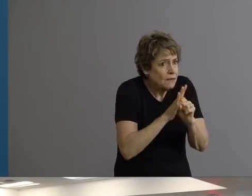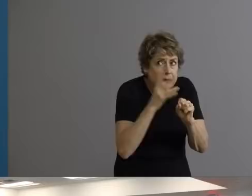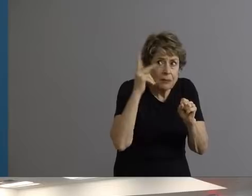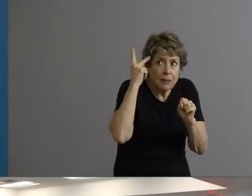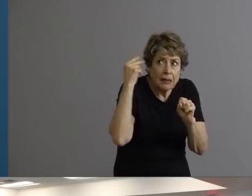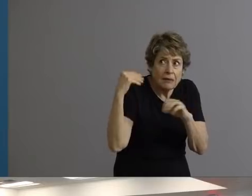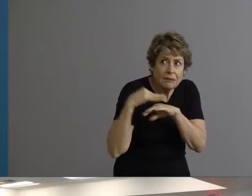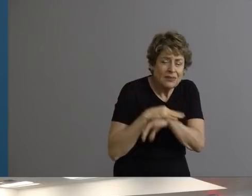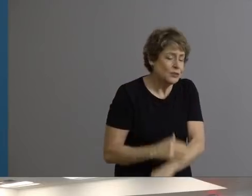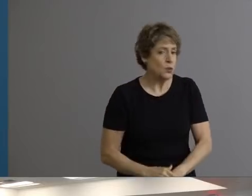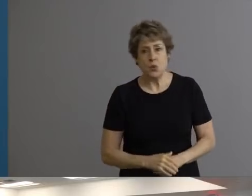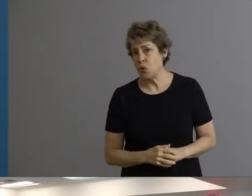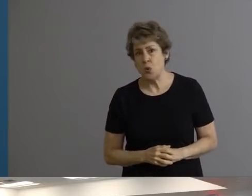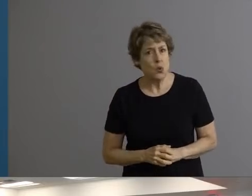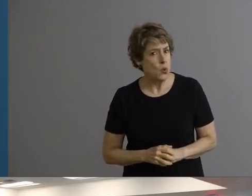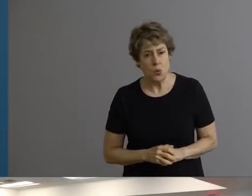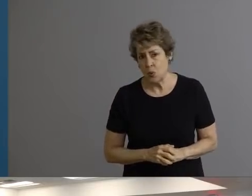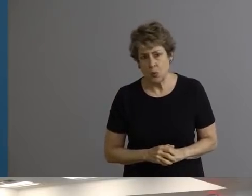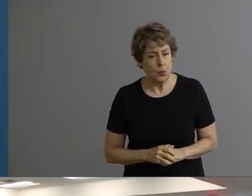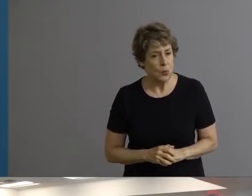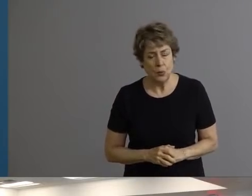Arizona. Okay, thank you.